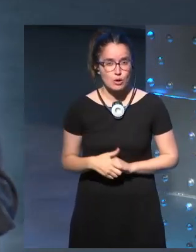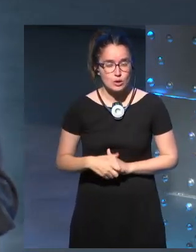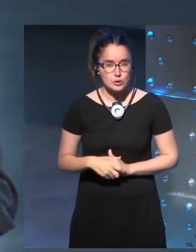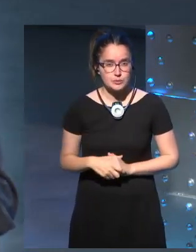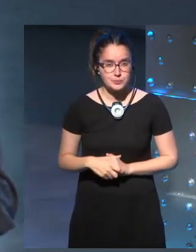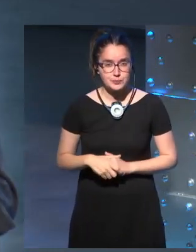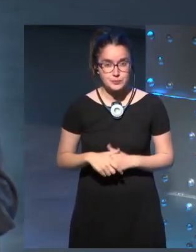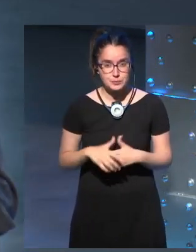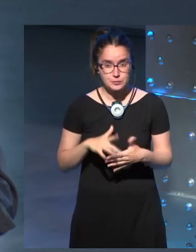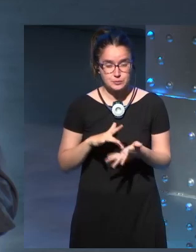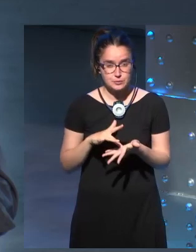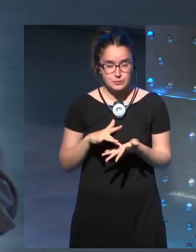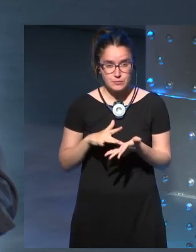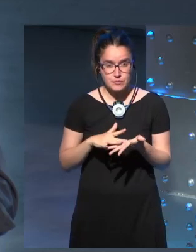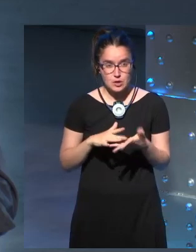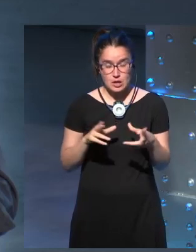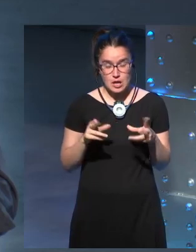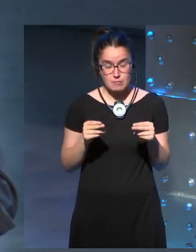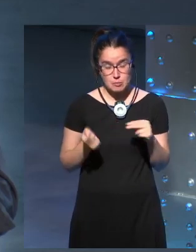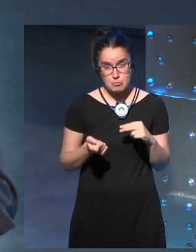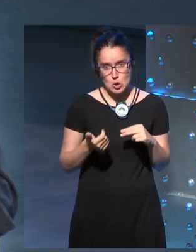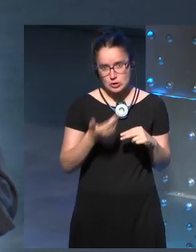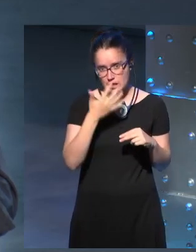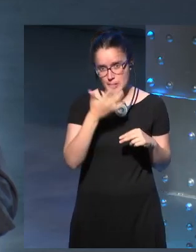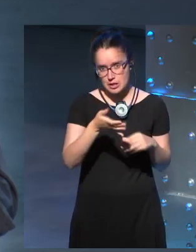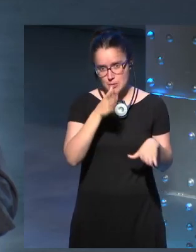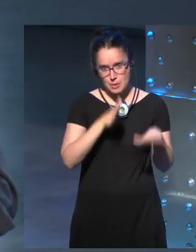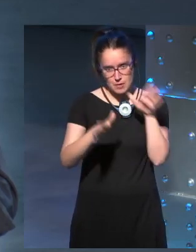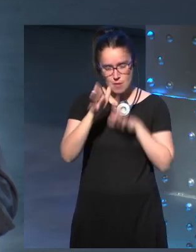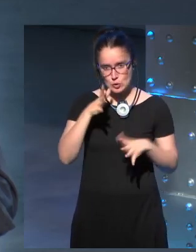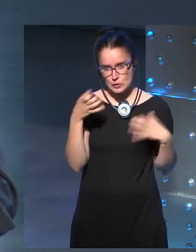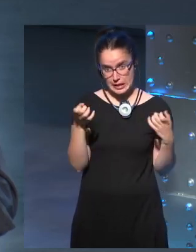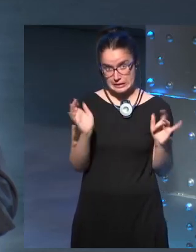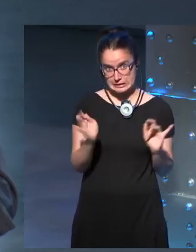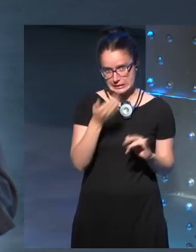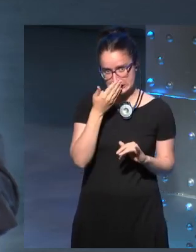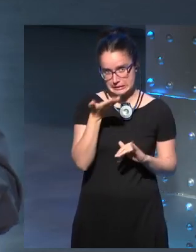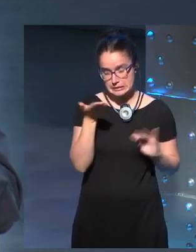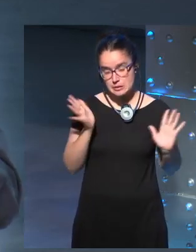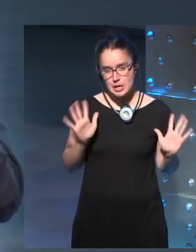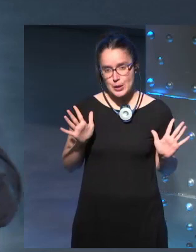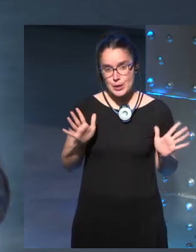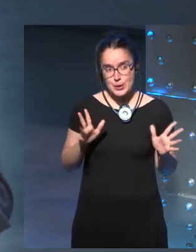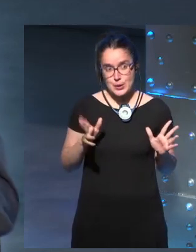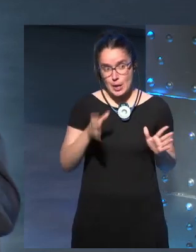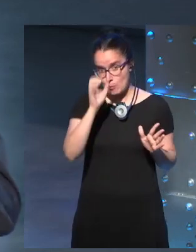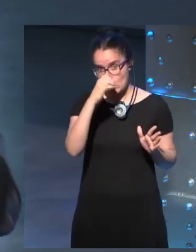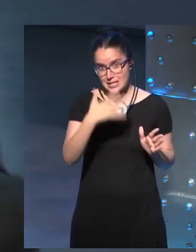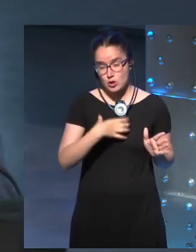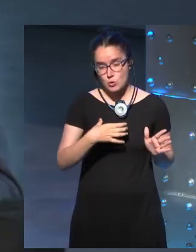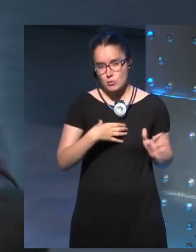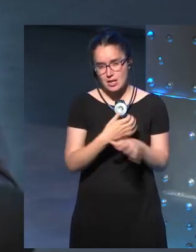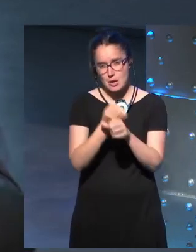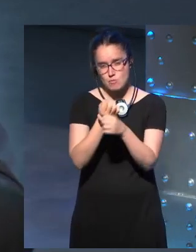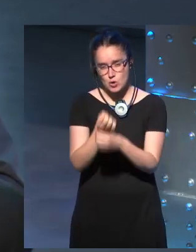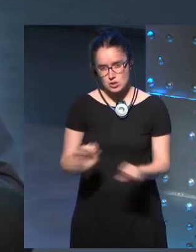we weren't speaking much, we were drinking a lot, but we couldn't get drunk because it was impossible to get drunk when